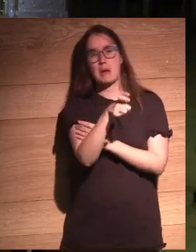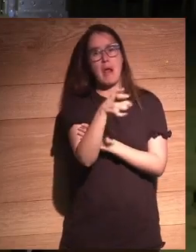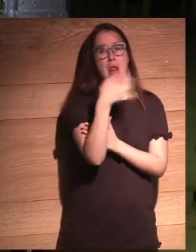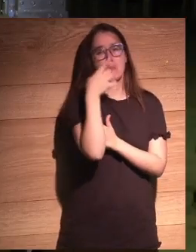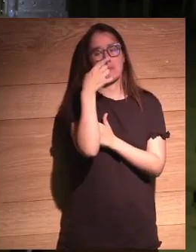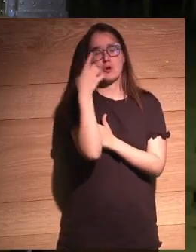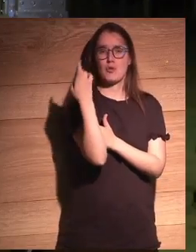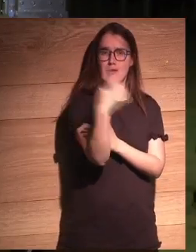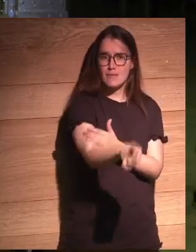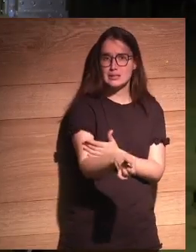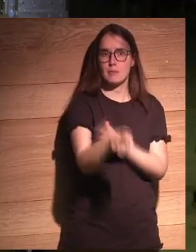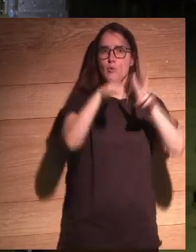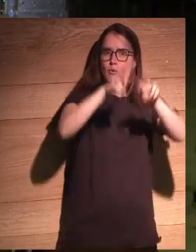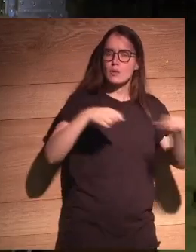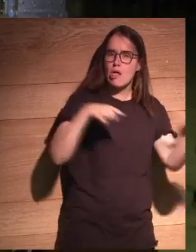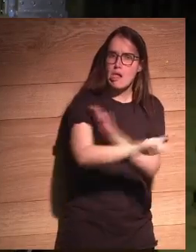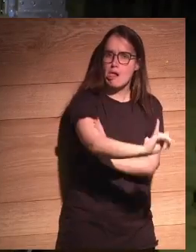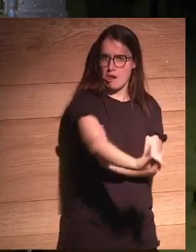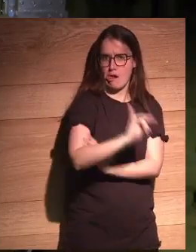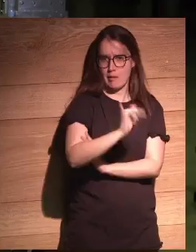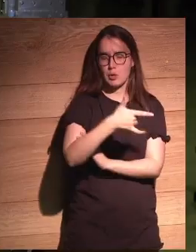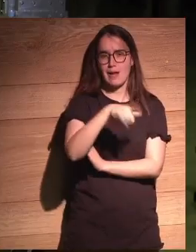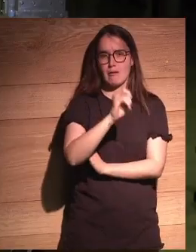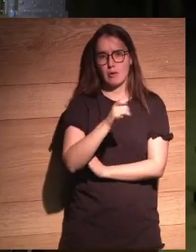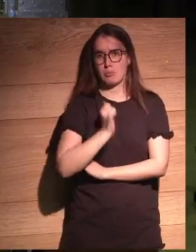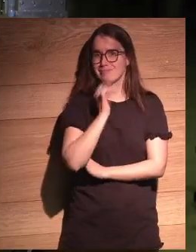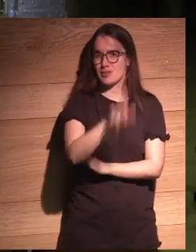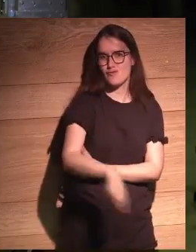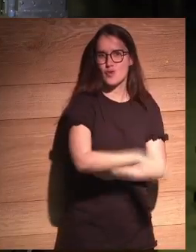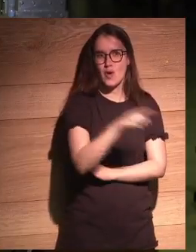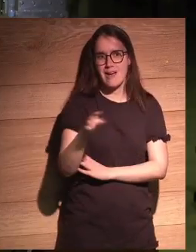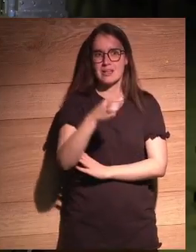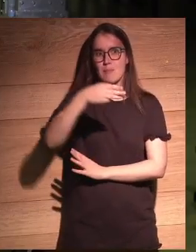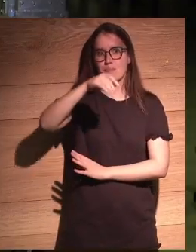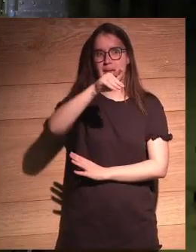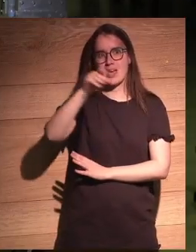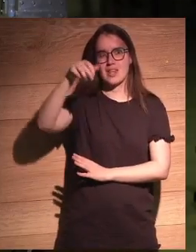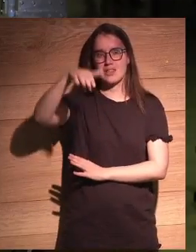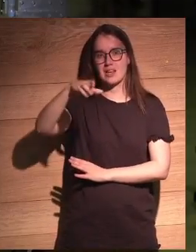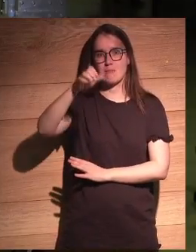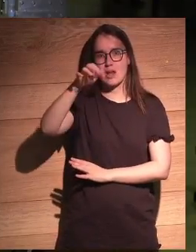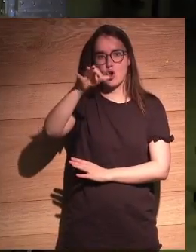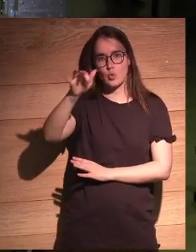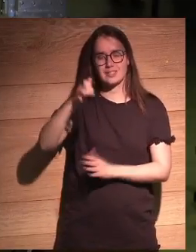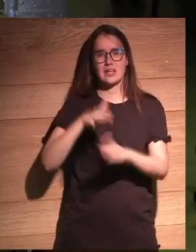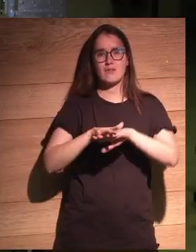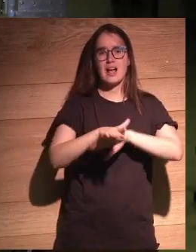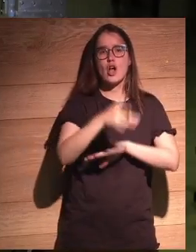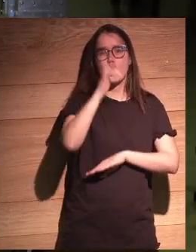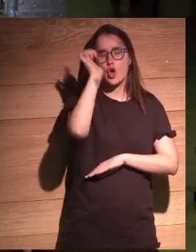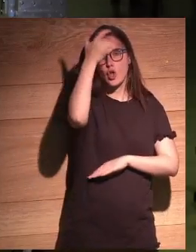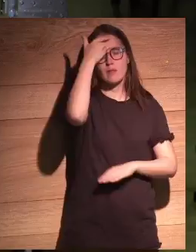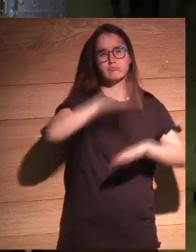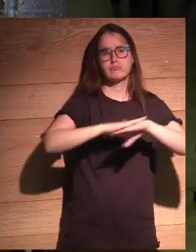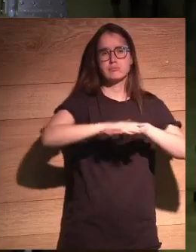These are written in a good language, in a simple language, and Madden and Marcus' books gives